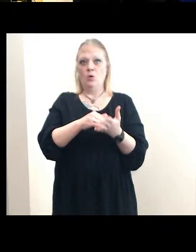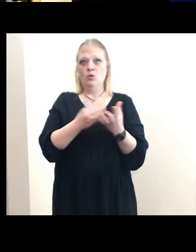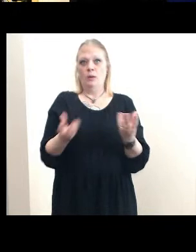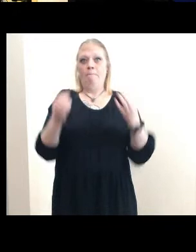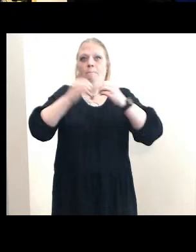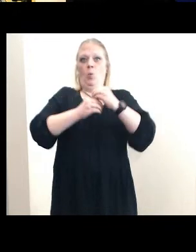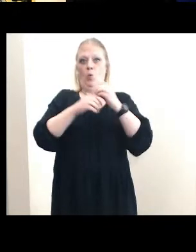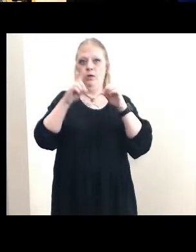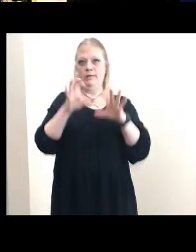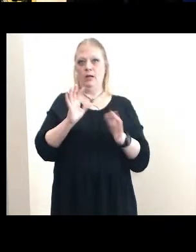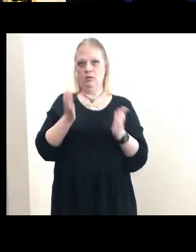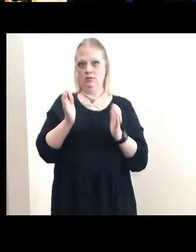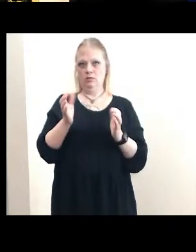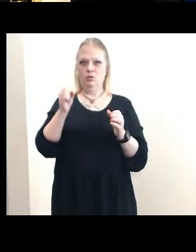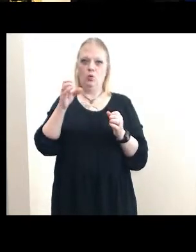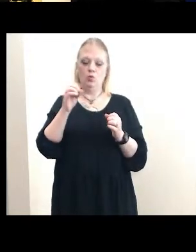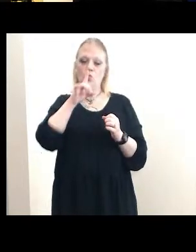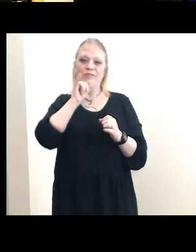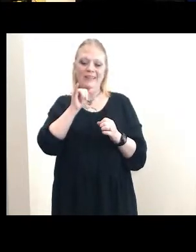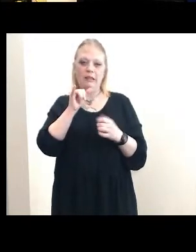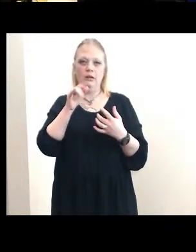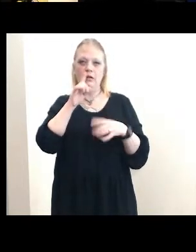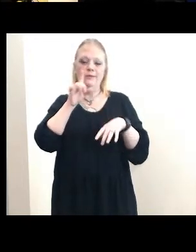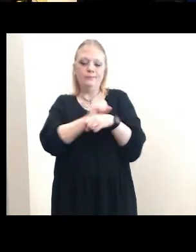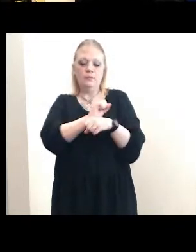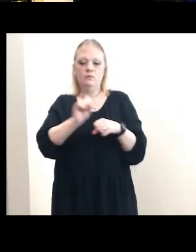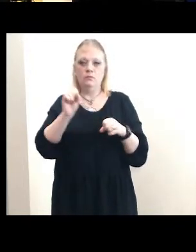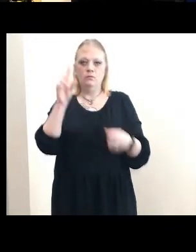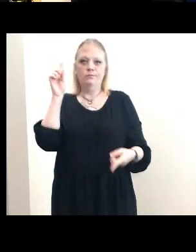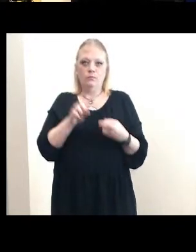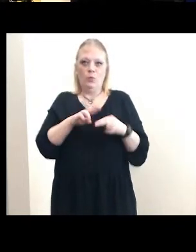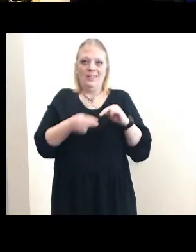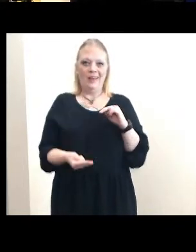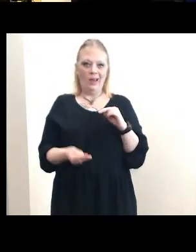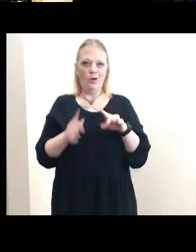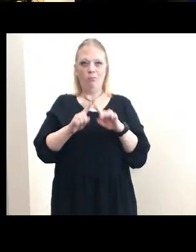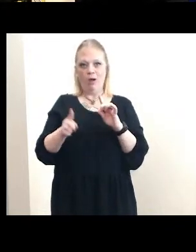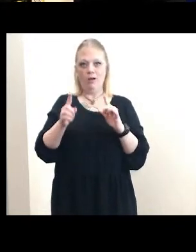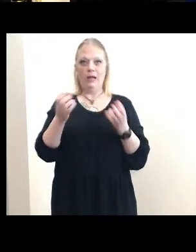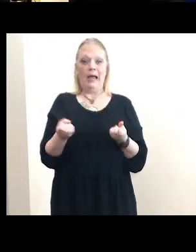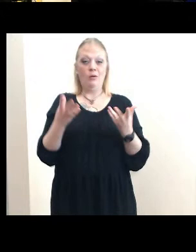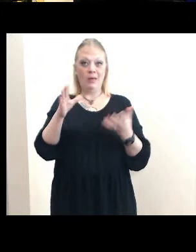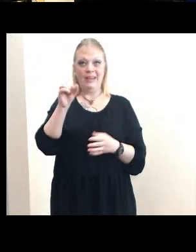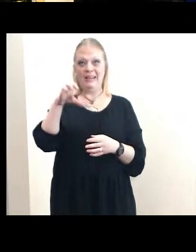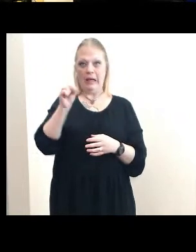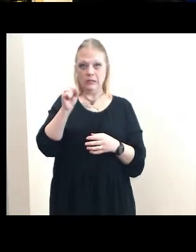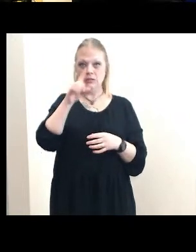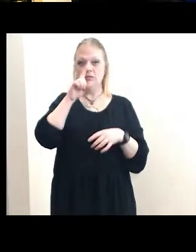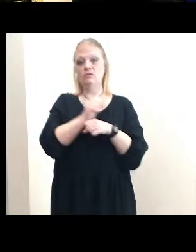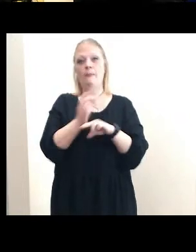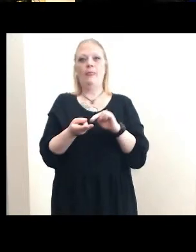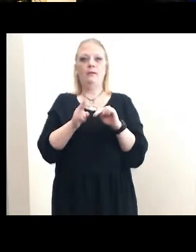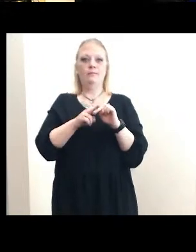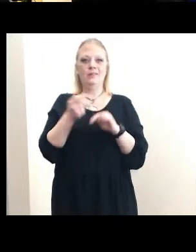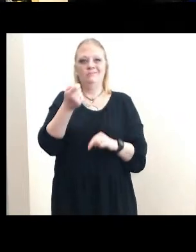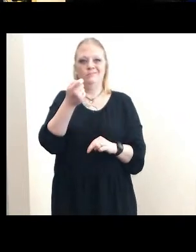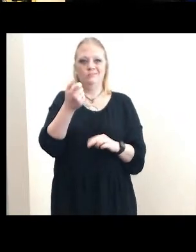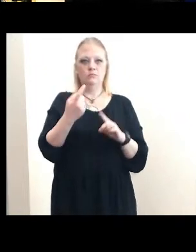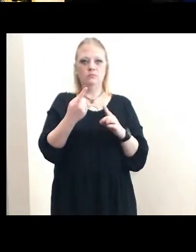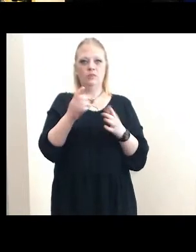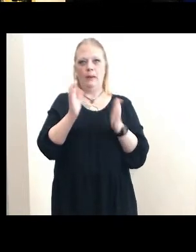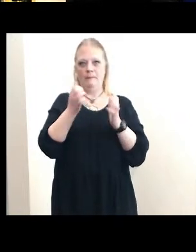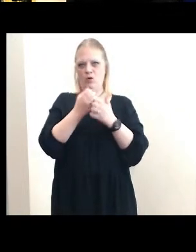So the positivity rate actually went down, even though the number of cases actually increased slightly from the